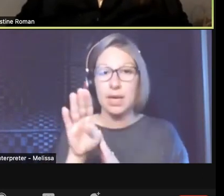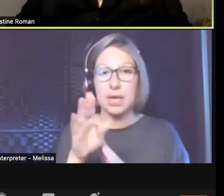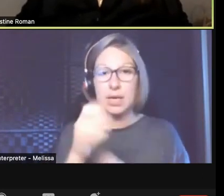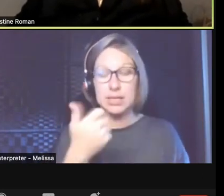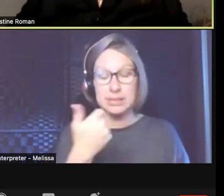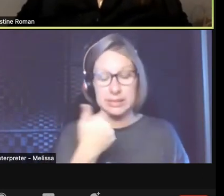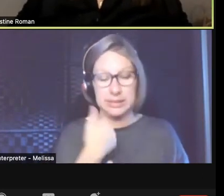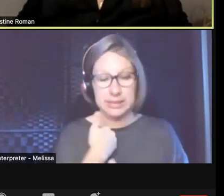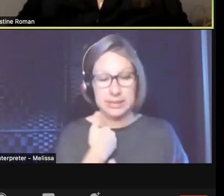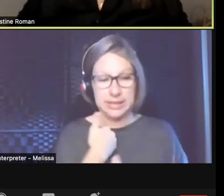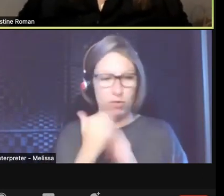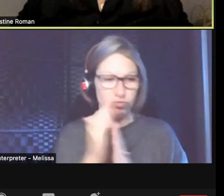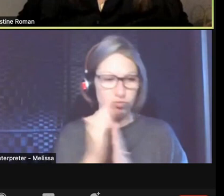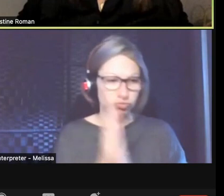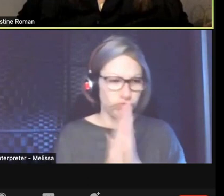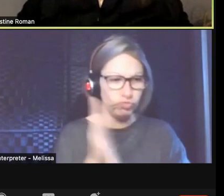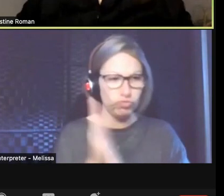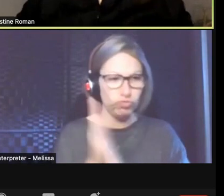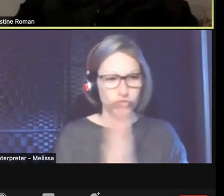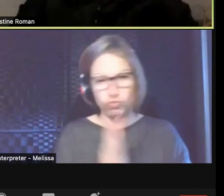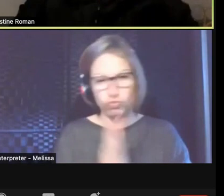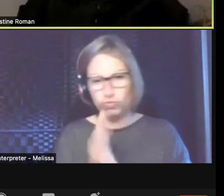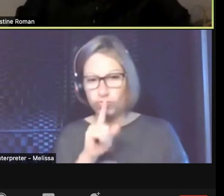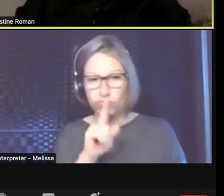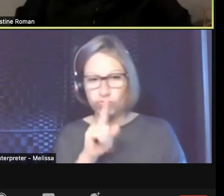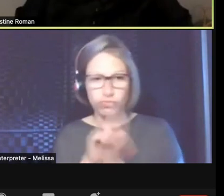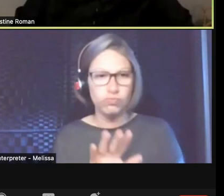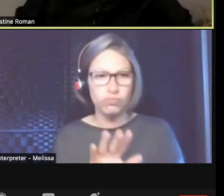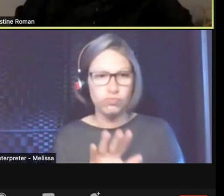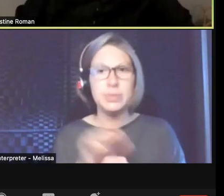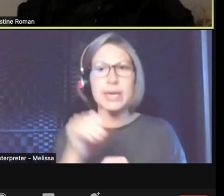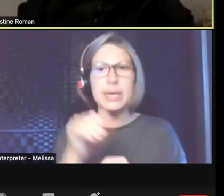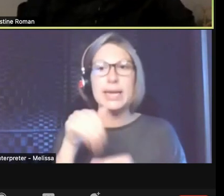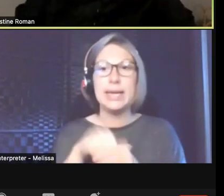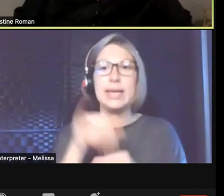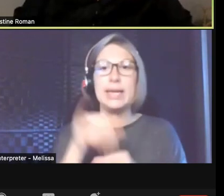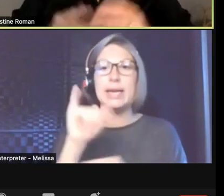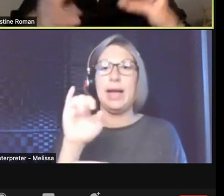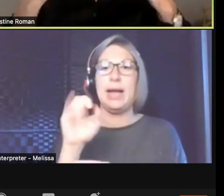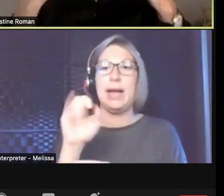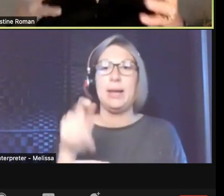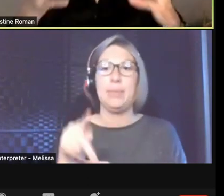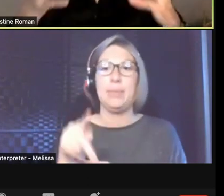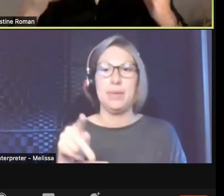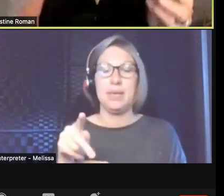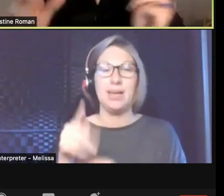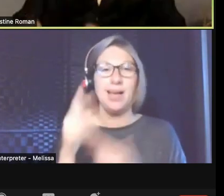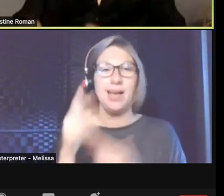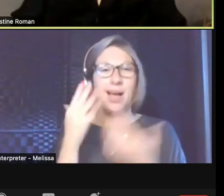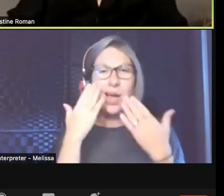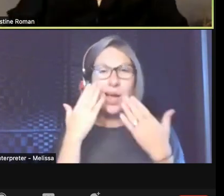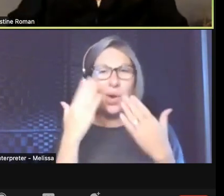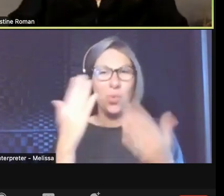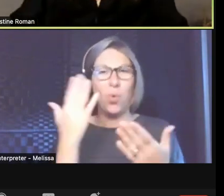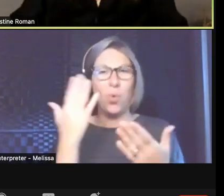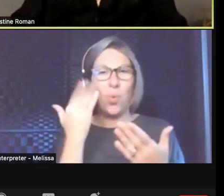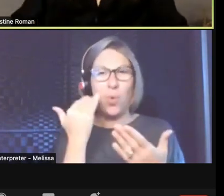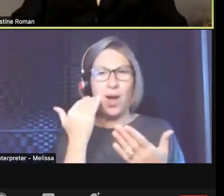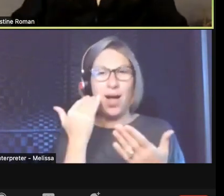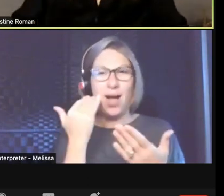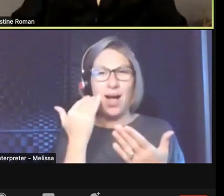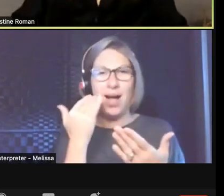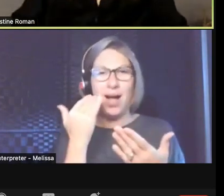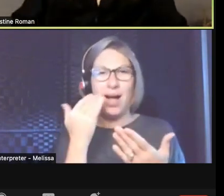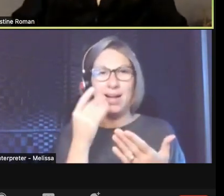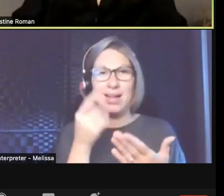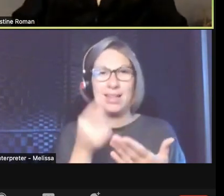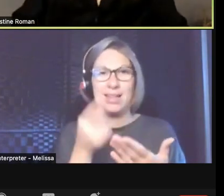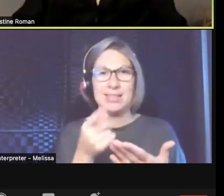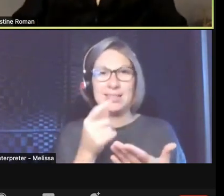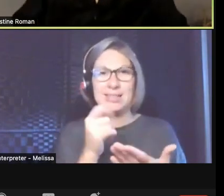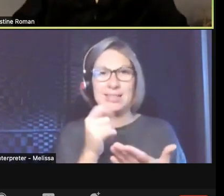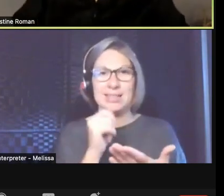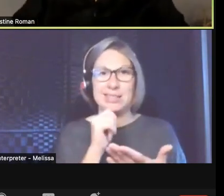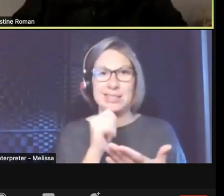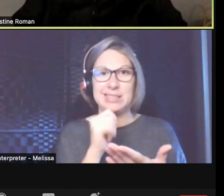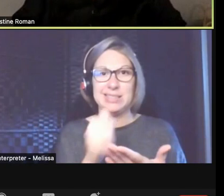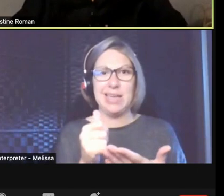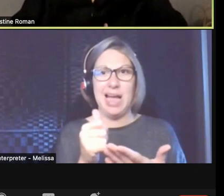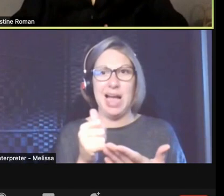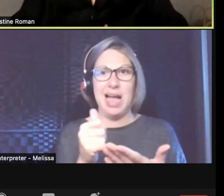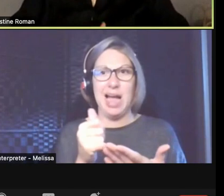self-determination within an IEP. I just don't know why this is not also a really